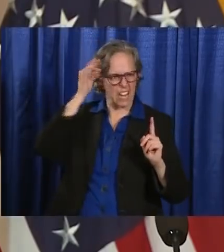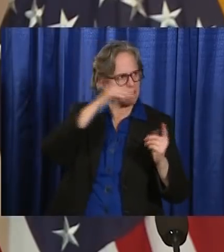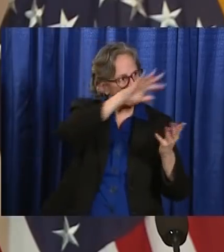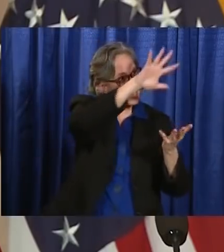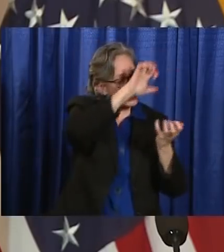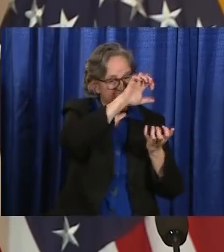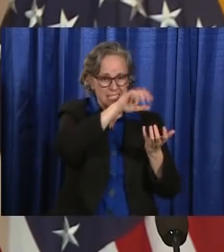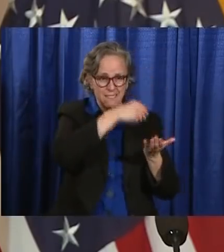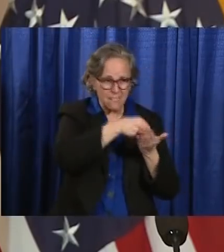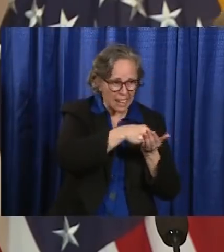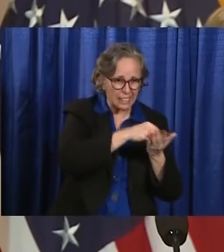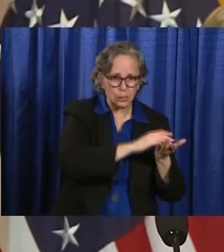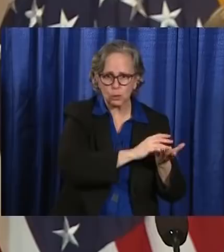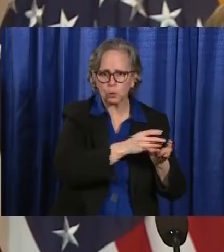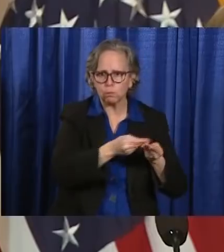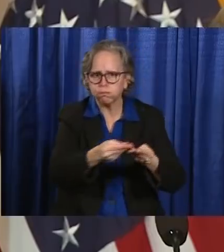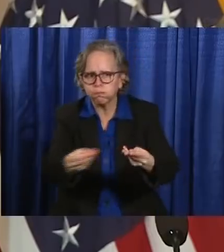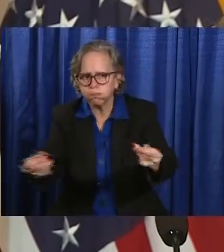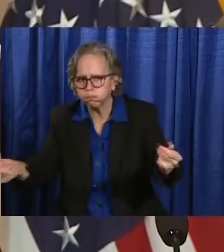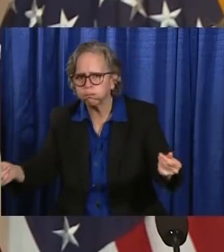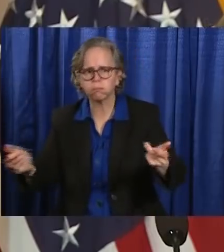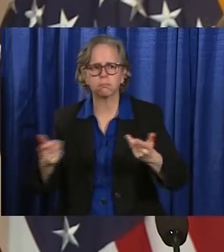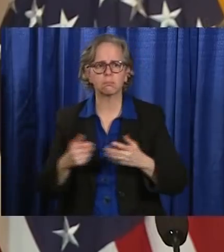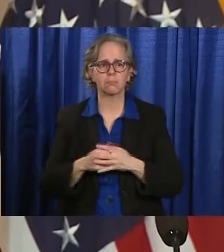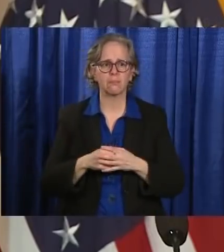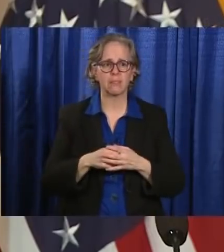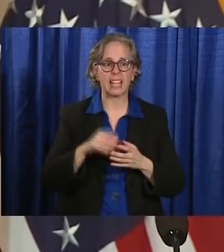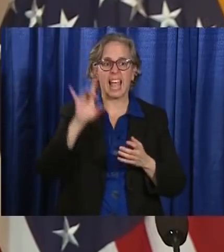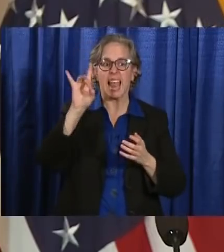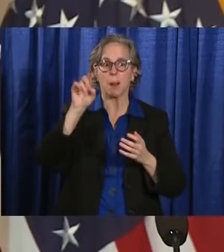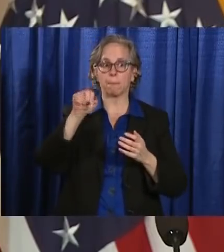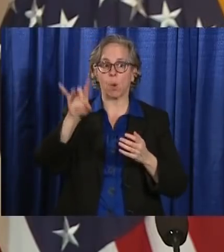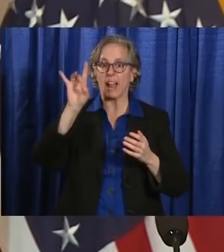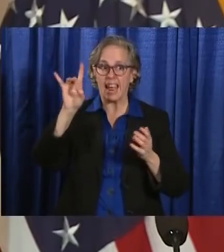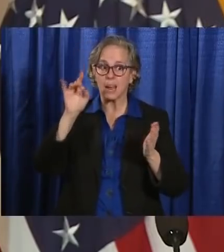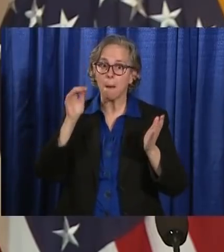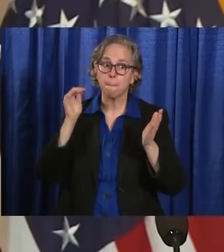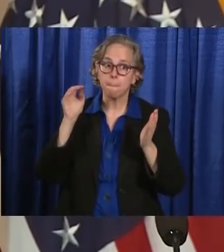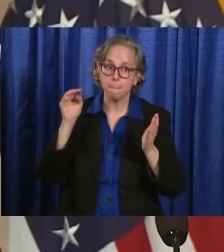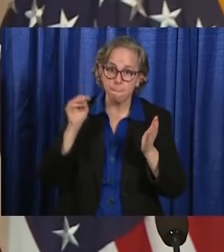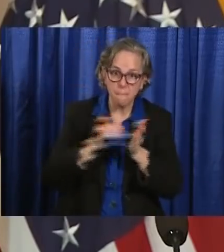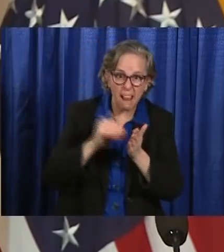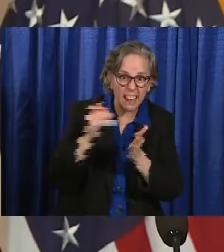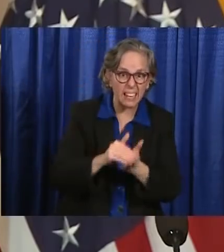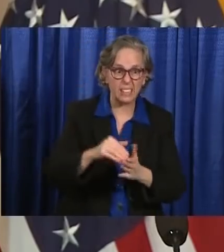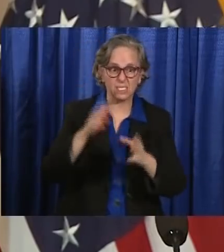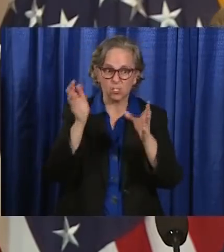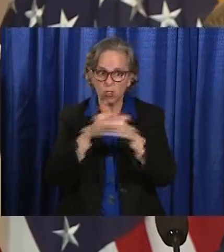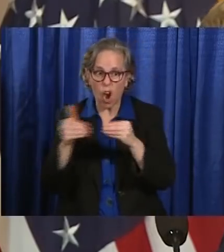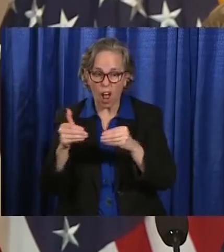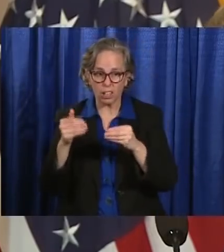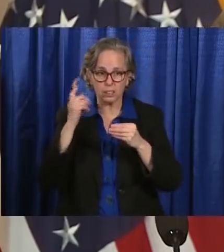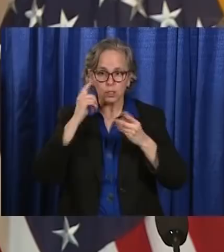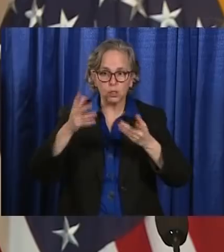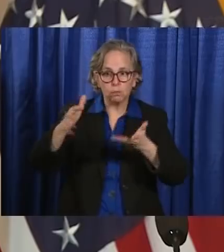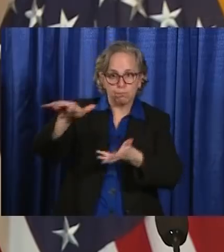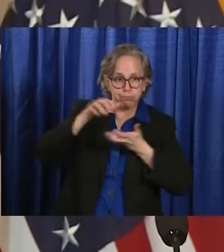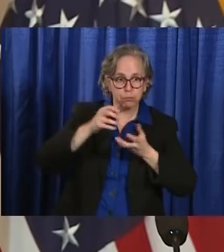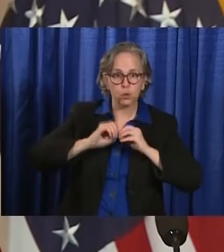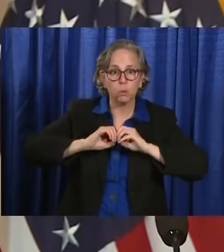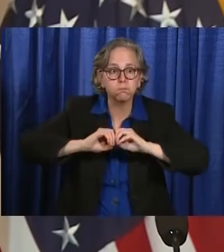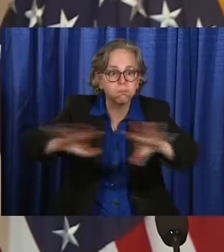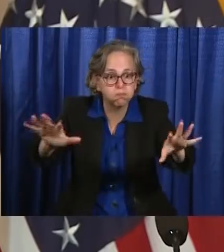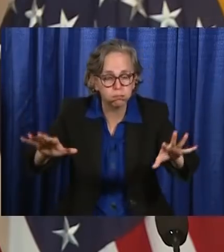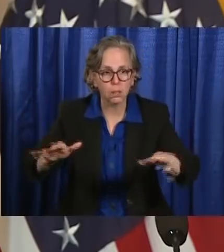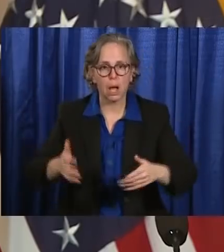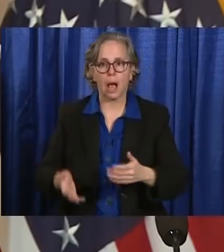to push out an additional $8.8 million across the state to help to meet the growing demand. This in addition to the resources we